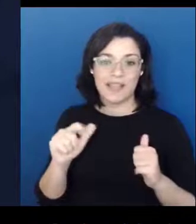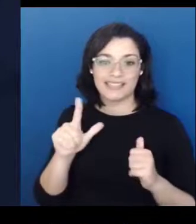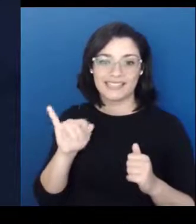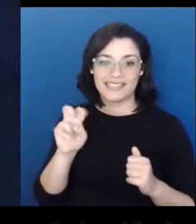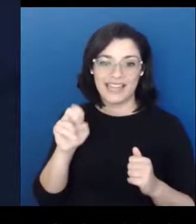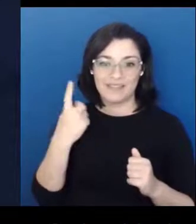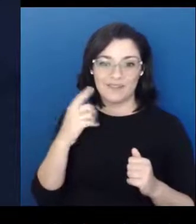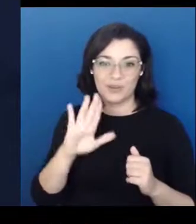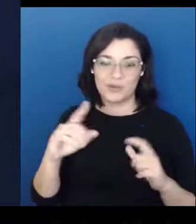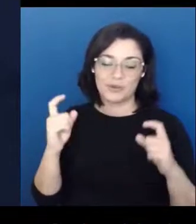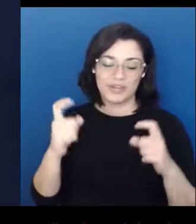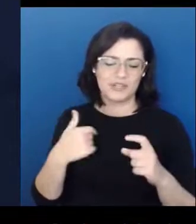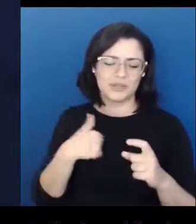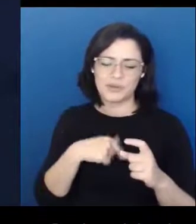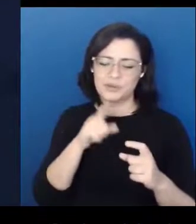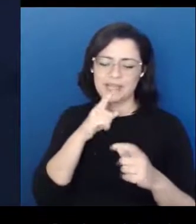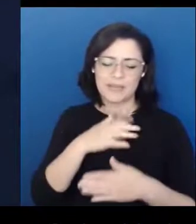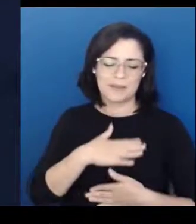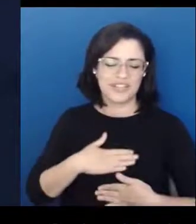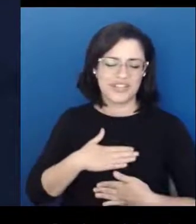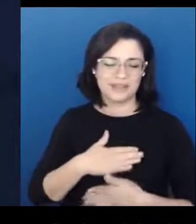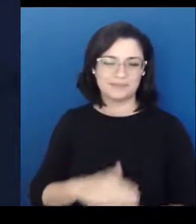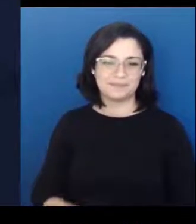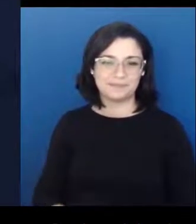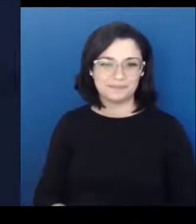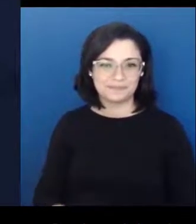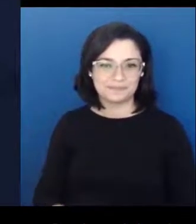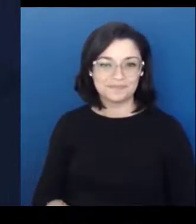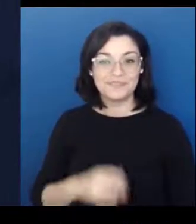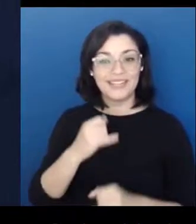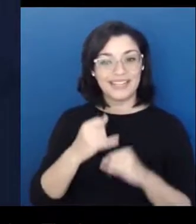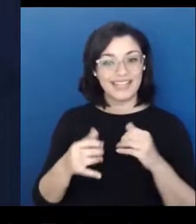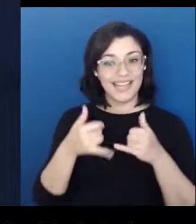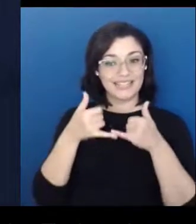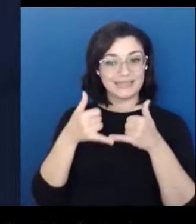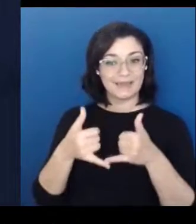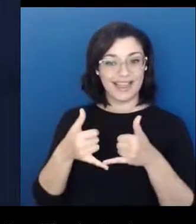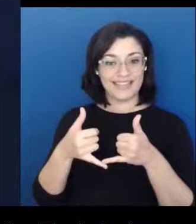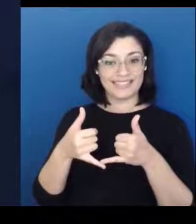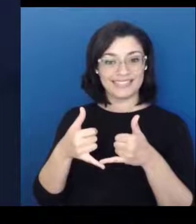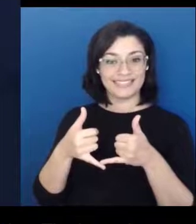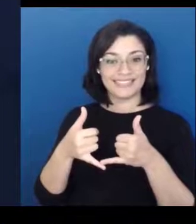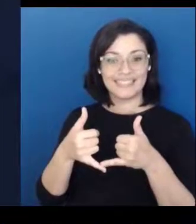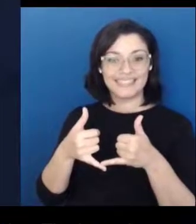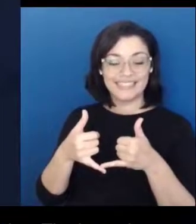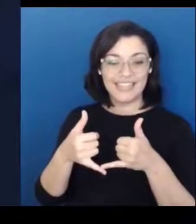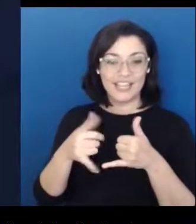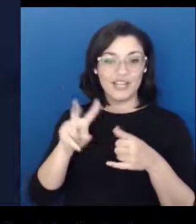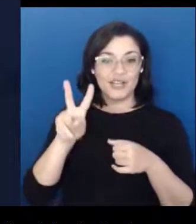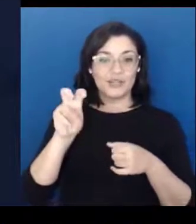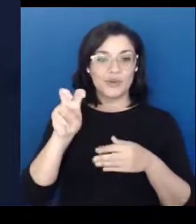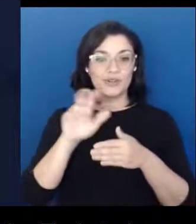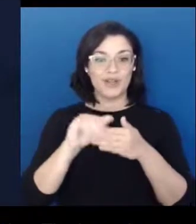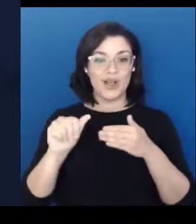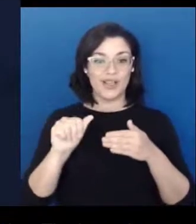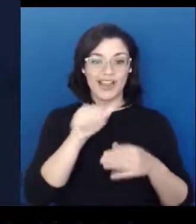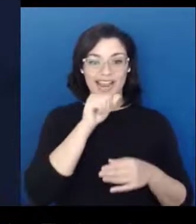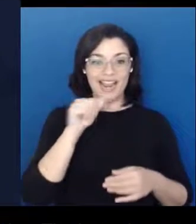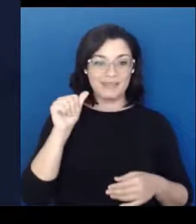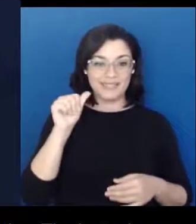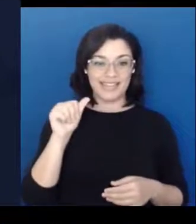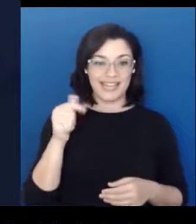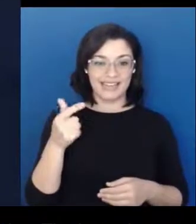give away is a $200 Amazon gift card donated by Global Alliance member Rip